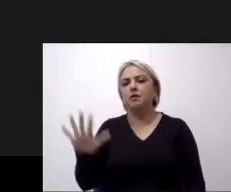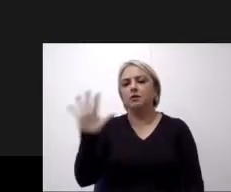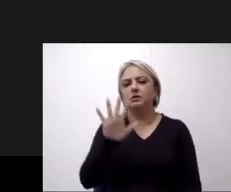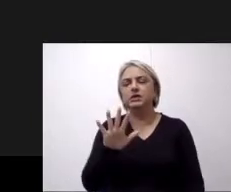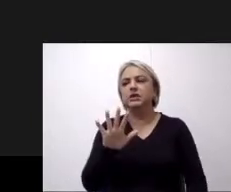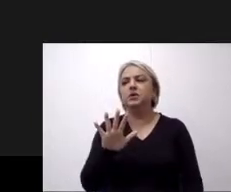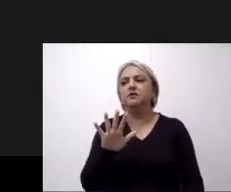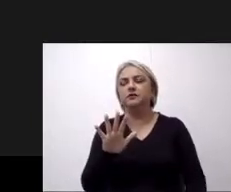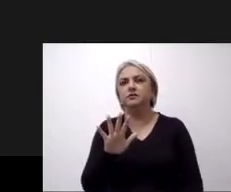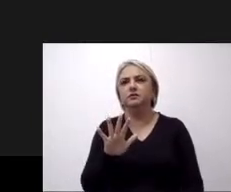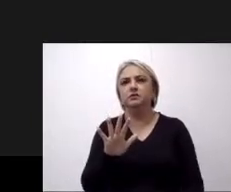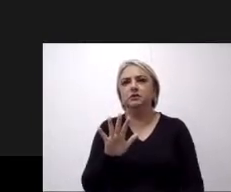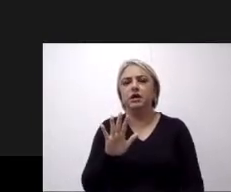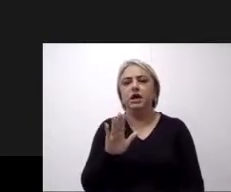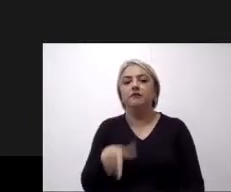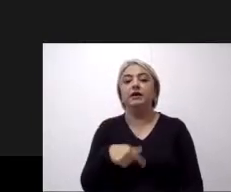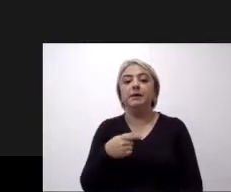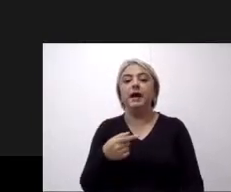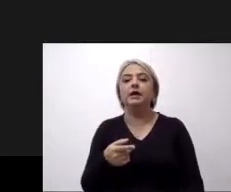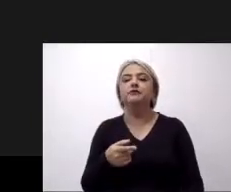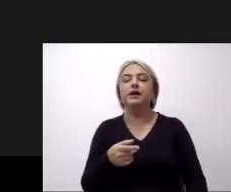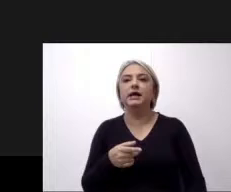ethnographic turn of the discipline in France.